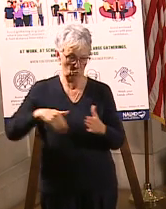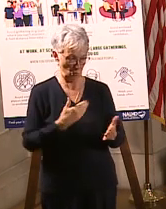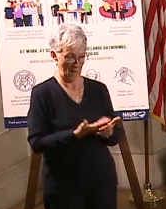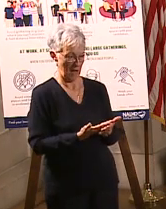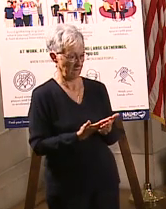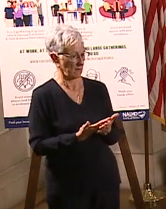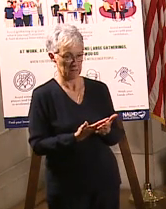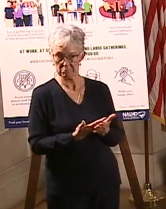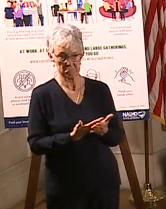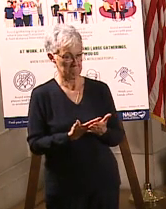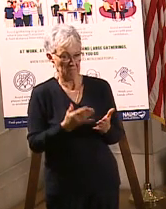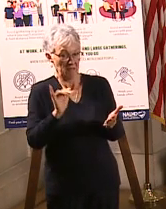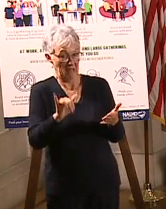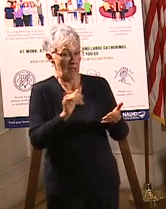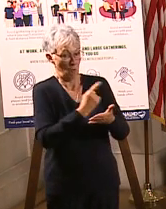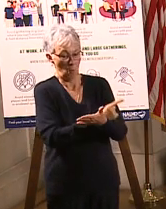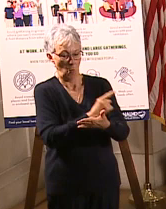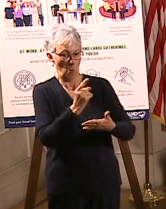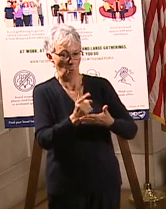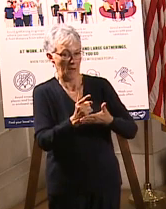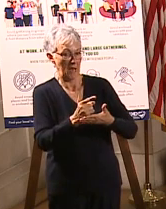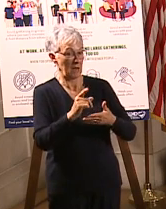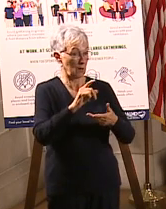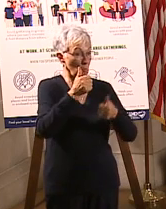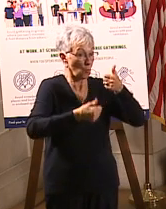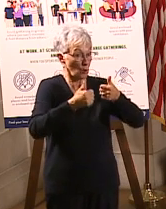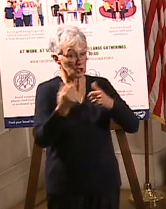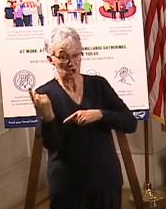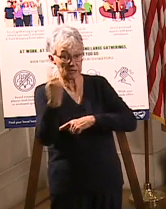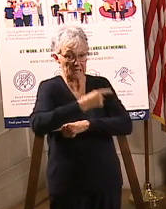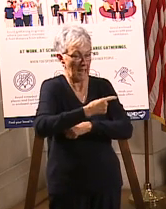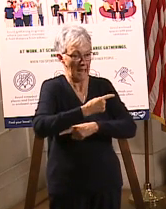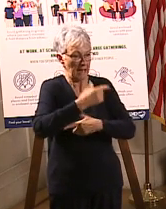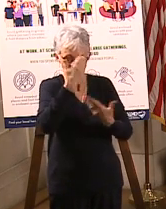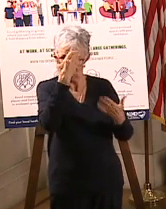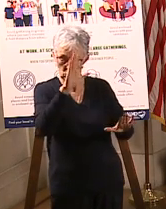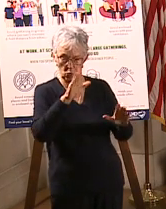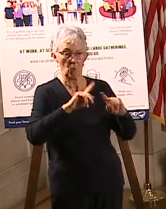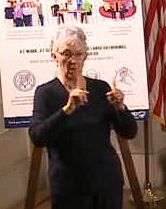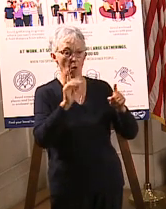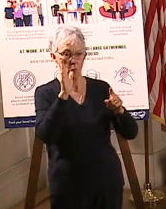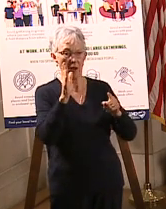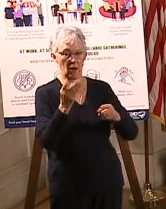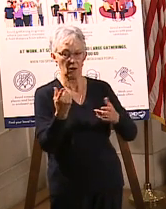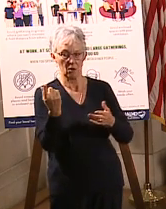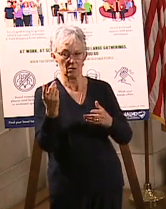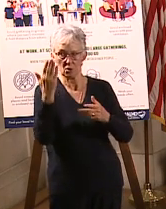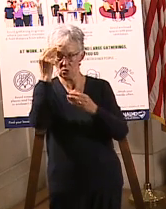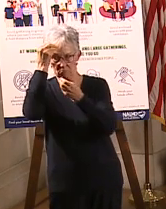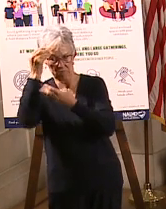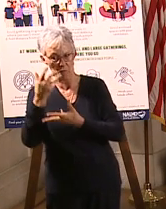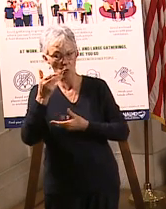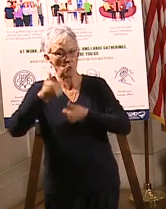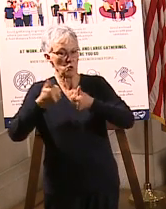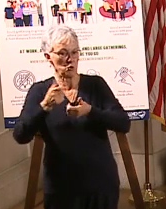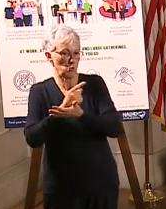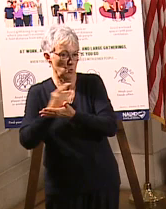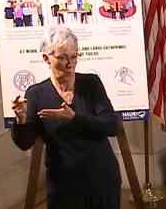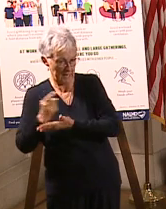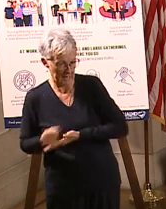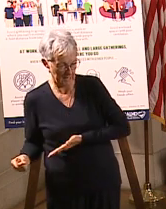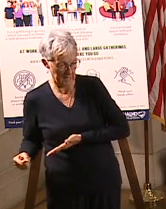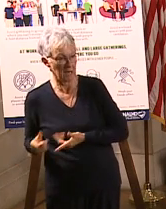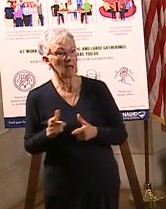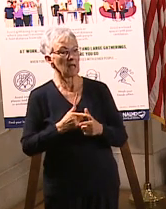arrive anytime during that week. The local health department's main focus for Phase 1A are long-term care facilities that are